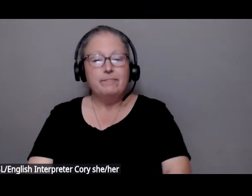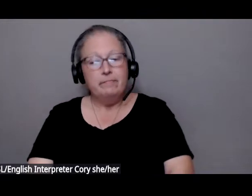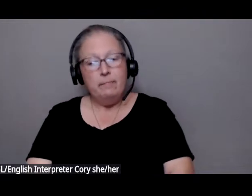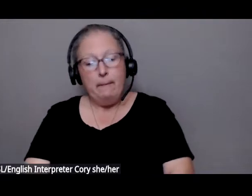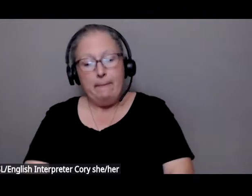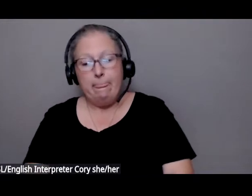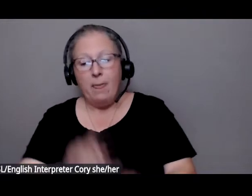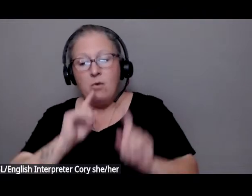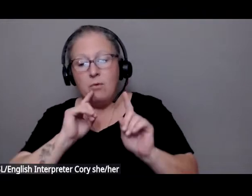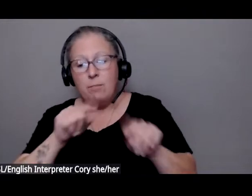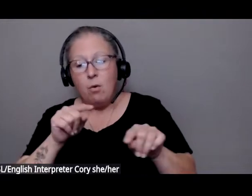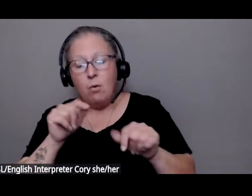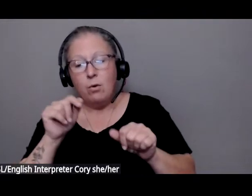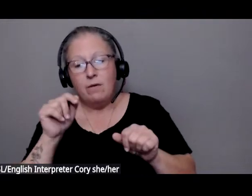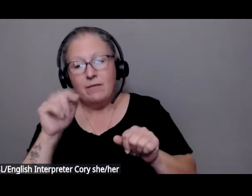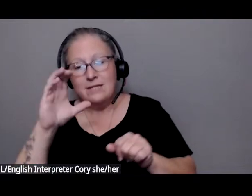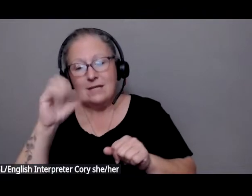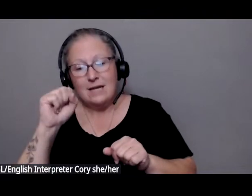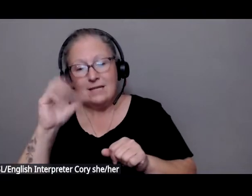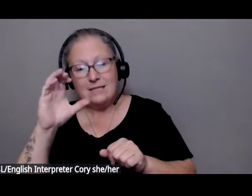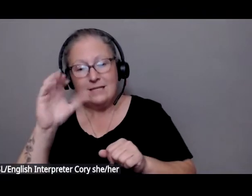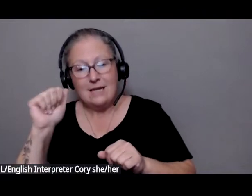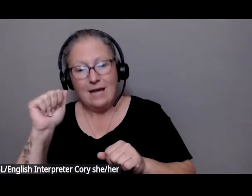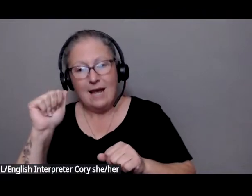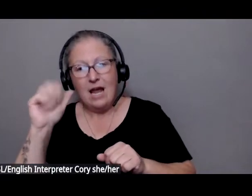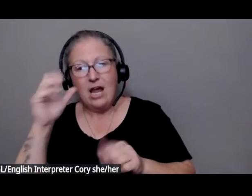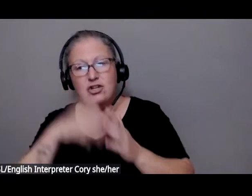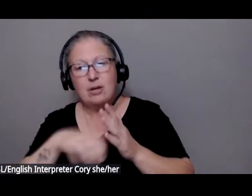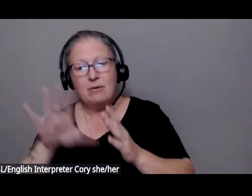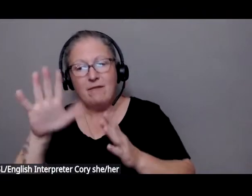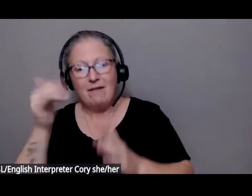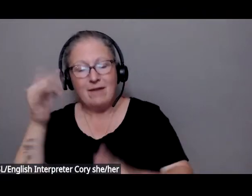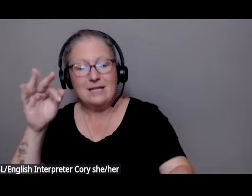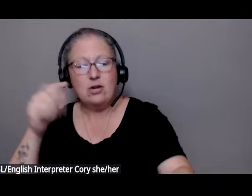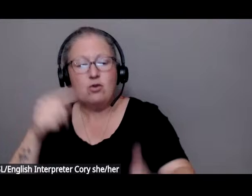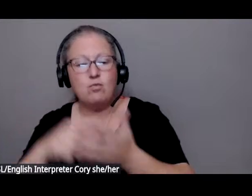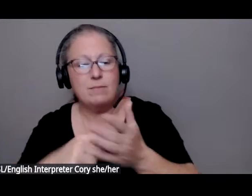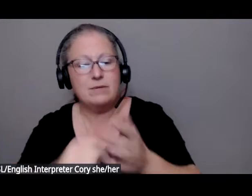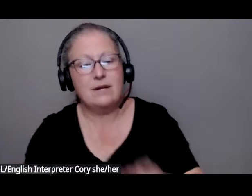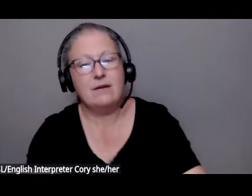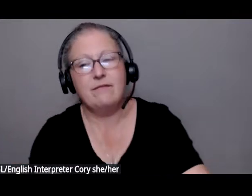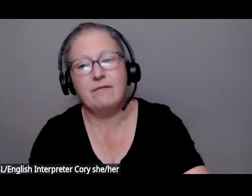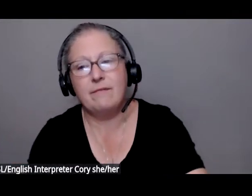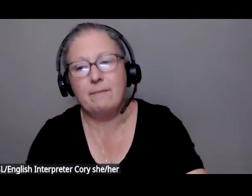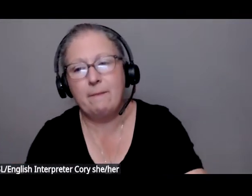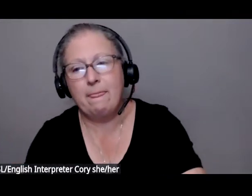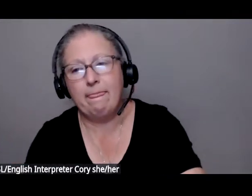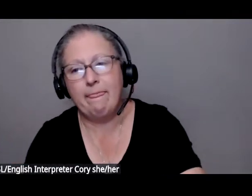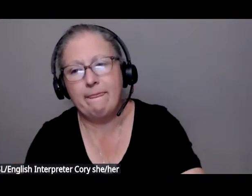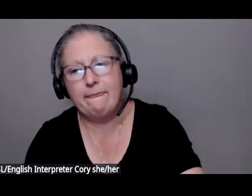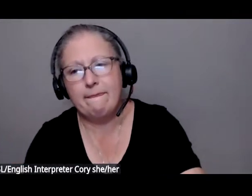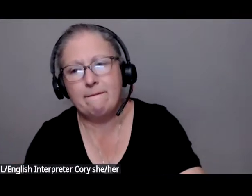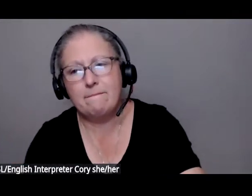Report of the CSEA Chapter 519 representative, Mr. Brewer.